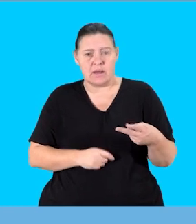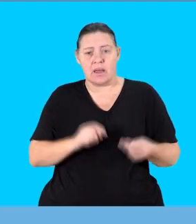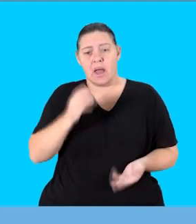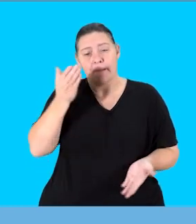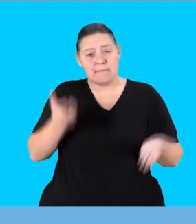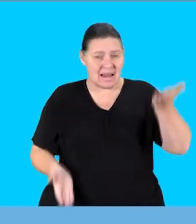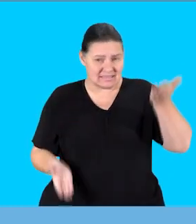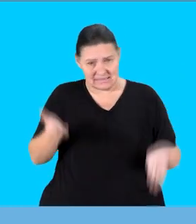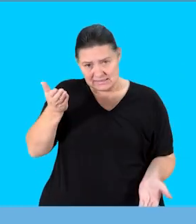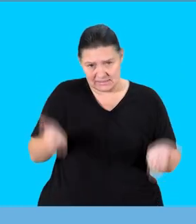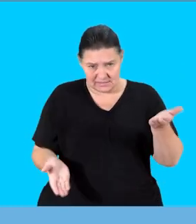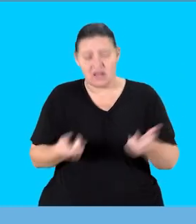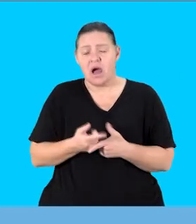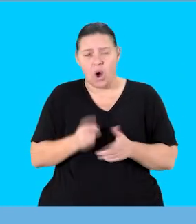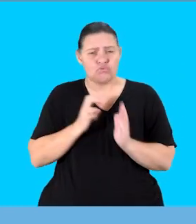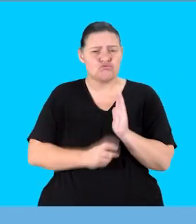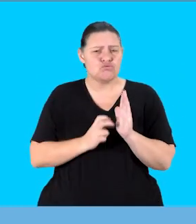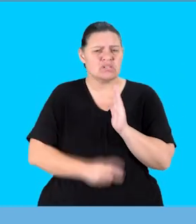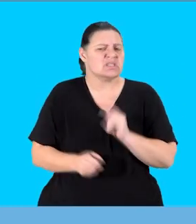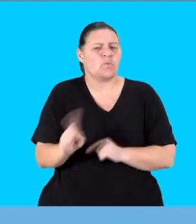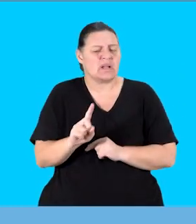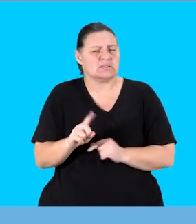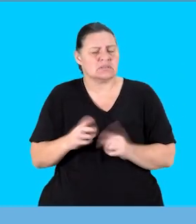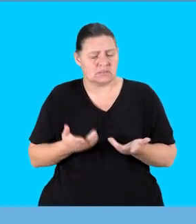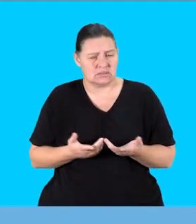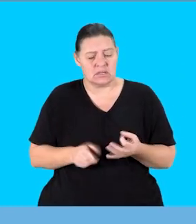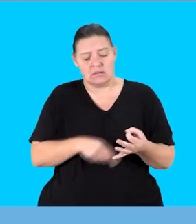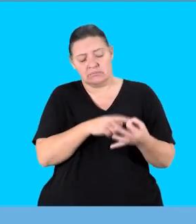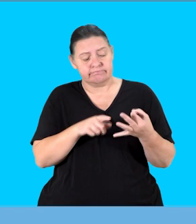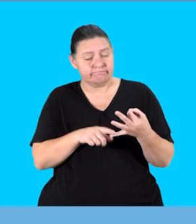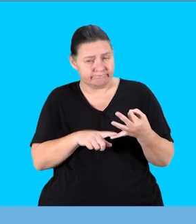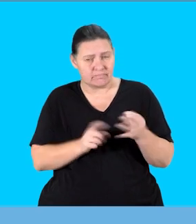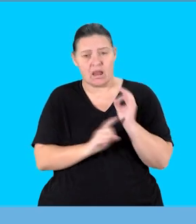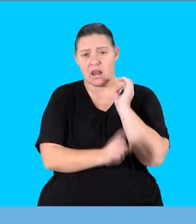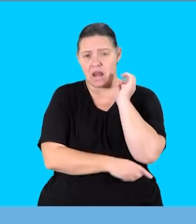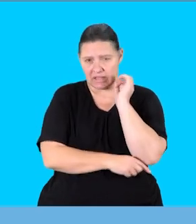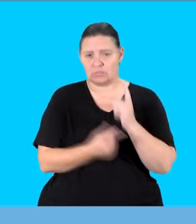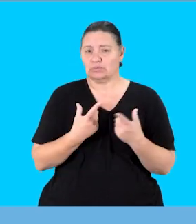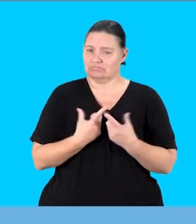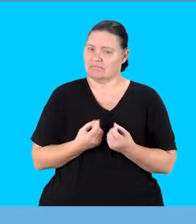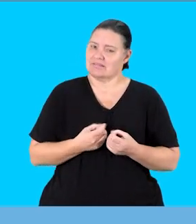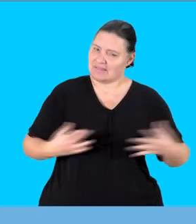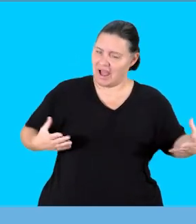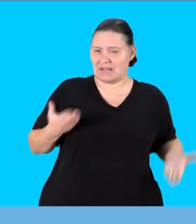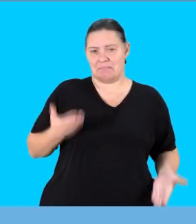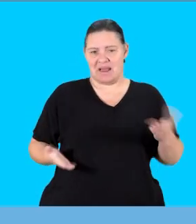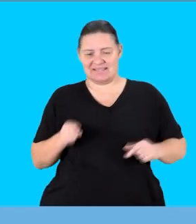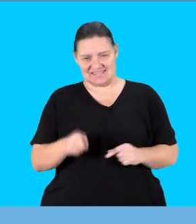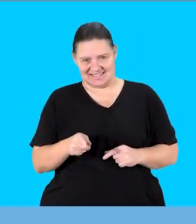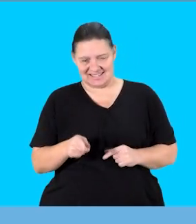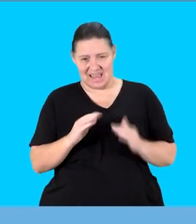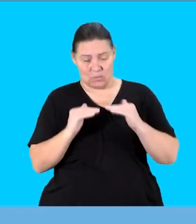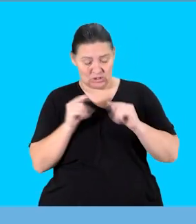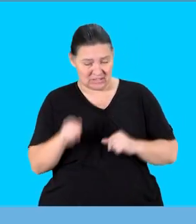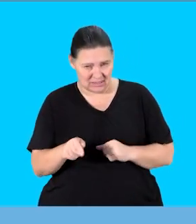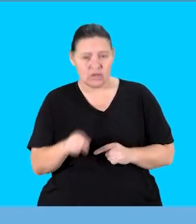of balancing the chemical reactions. And then lastly, we're going to now then start balancing the chemical equations using